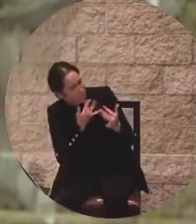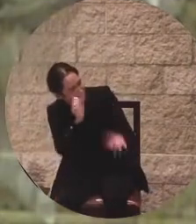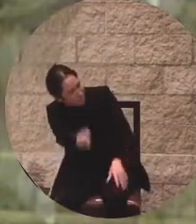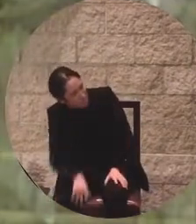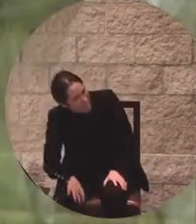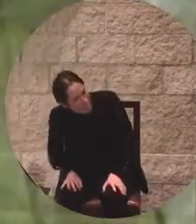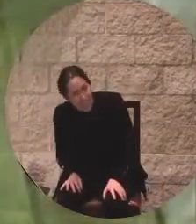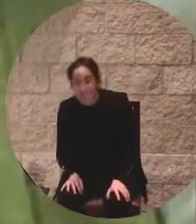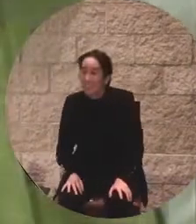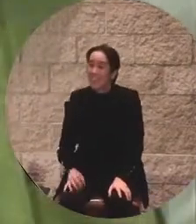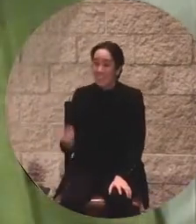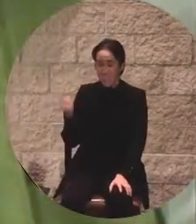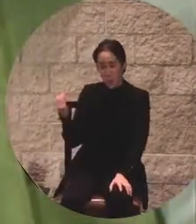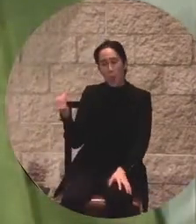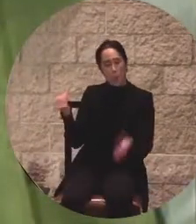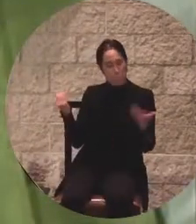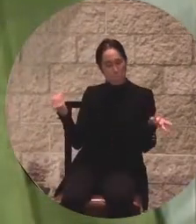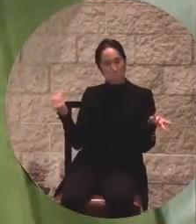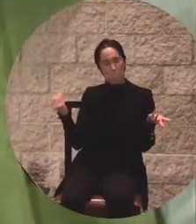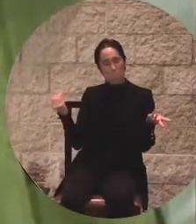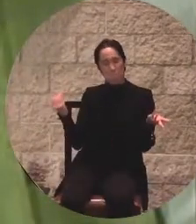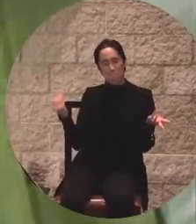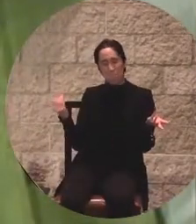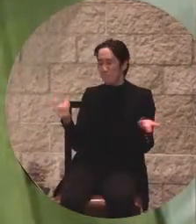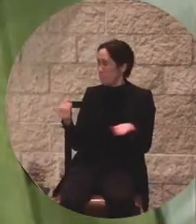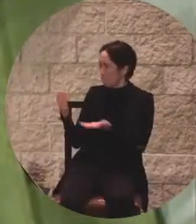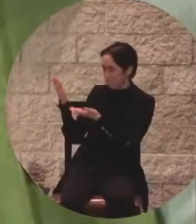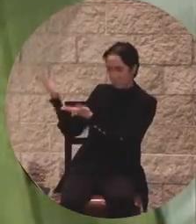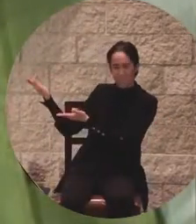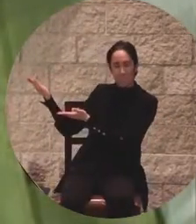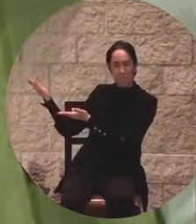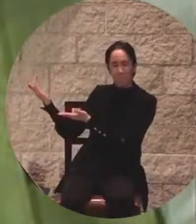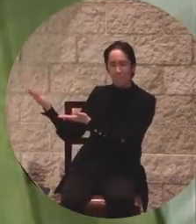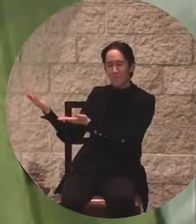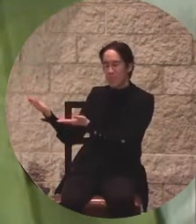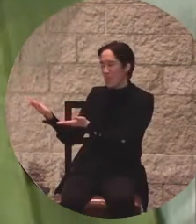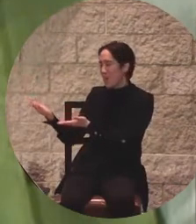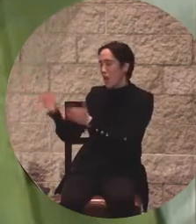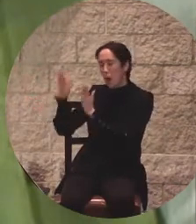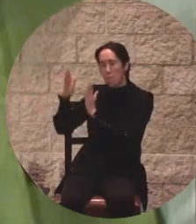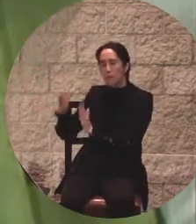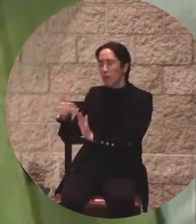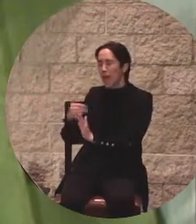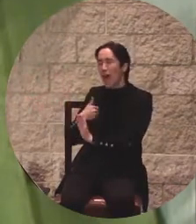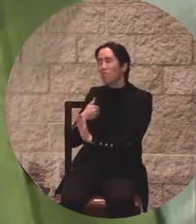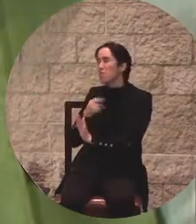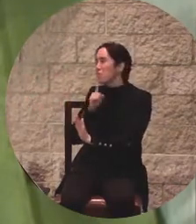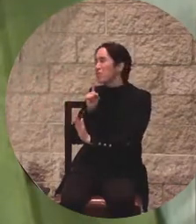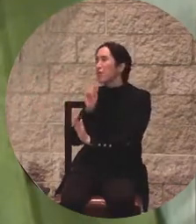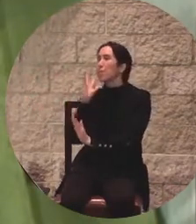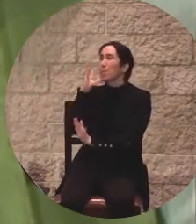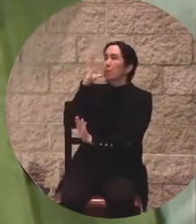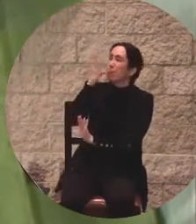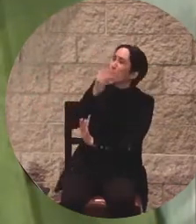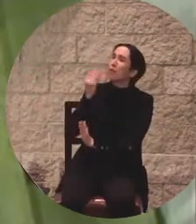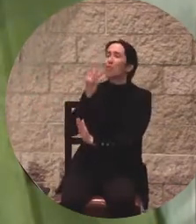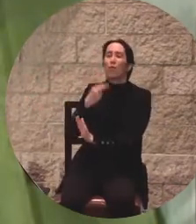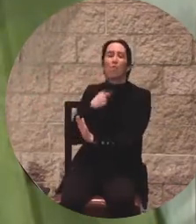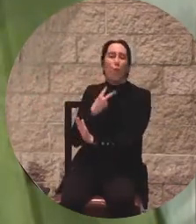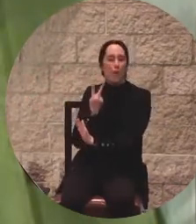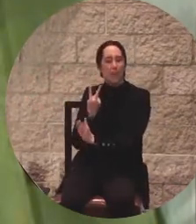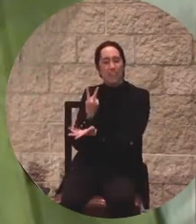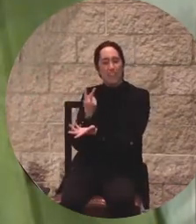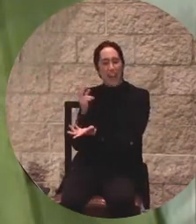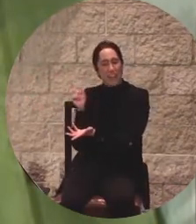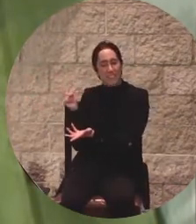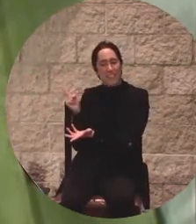a proponent of one of those people that has such a beautiful voice that she just gets to sing those songs that make you